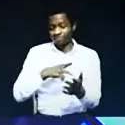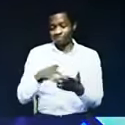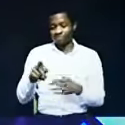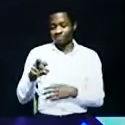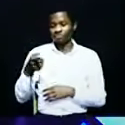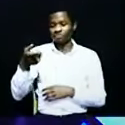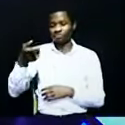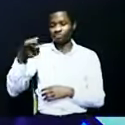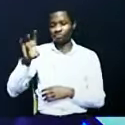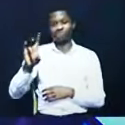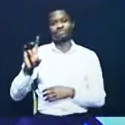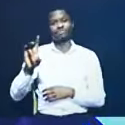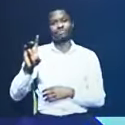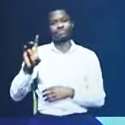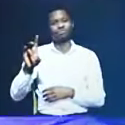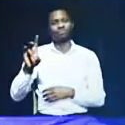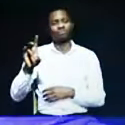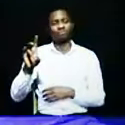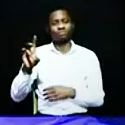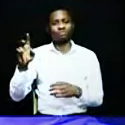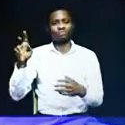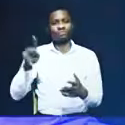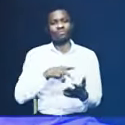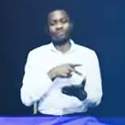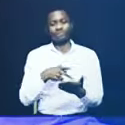This is a psalm of David,